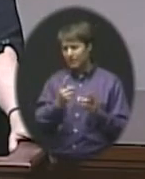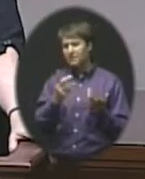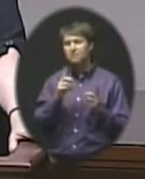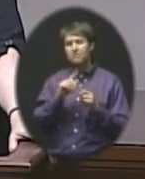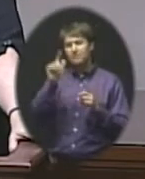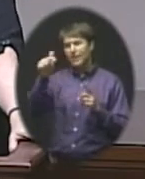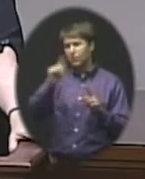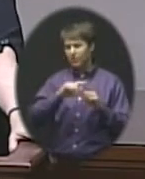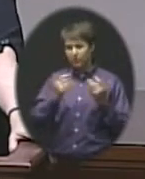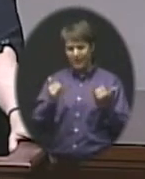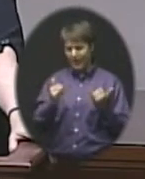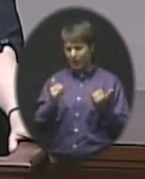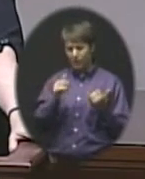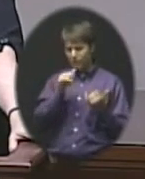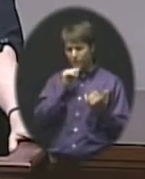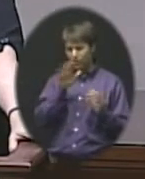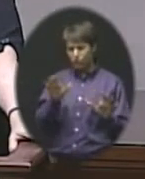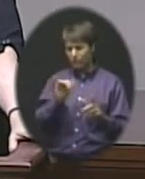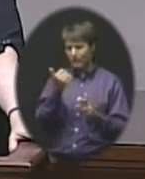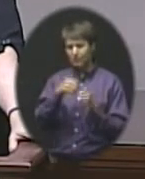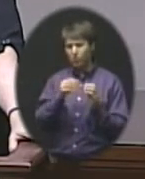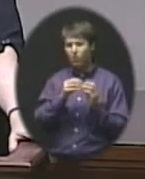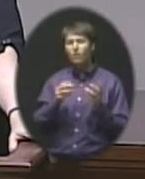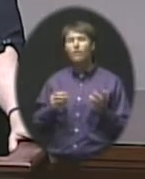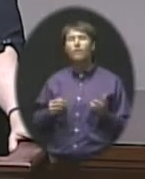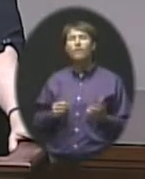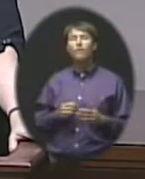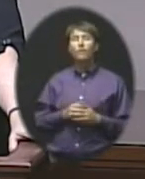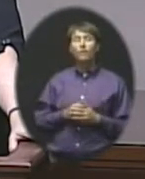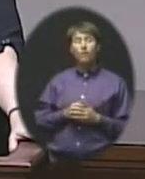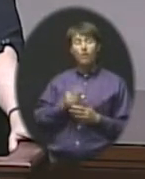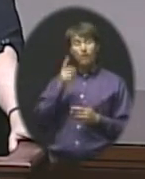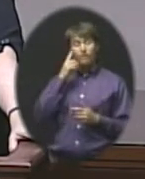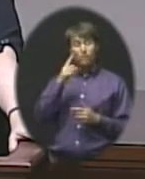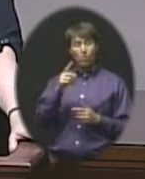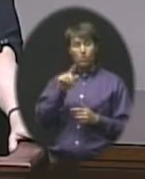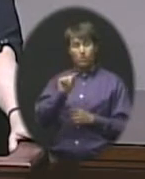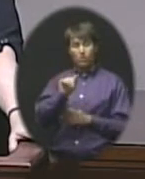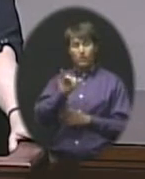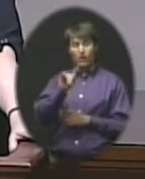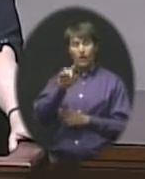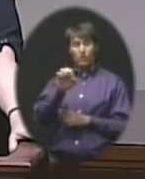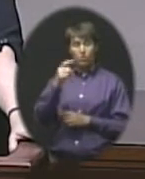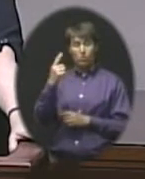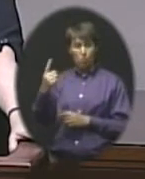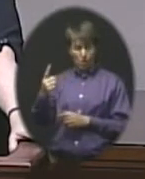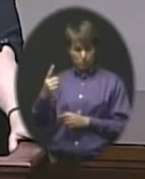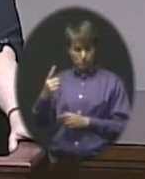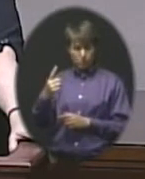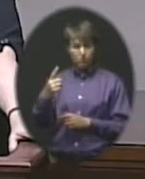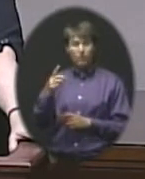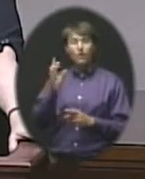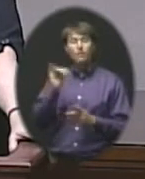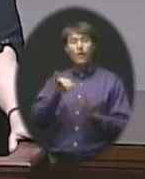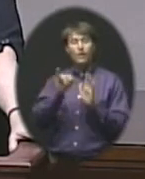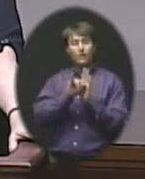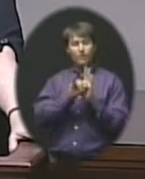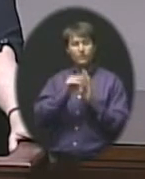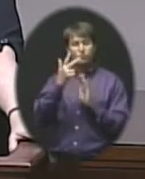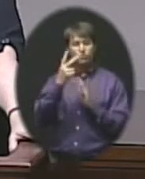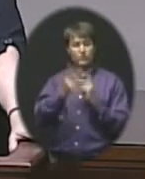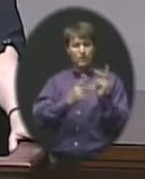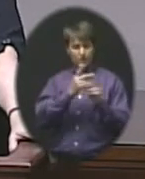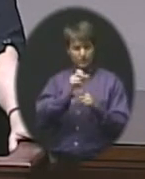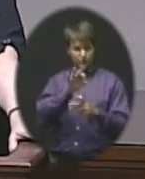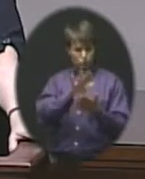now, that's off the table. In the terms of our Title I world, Title I identifies three types of